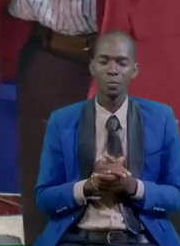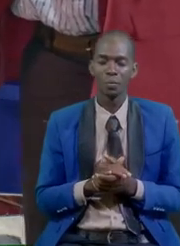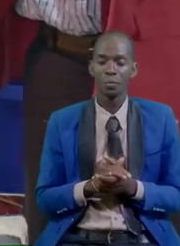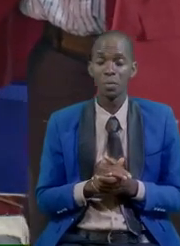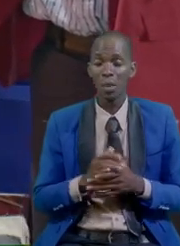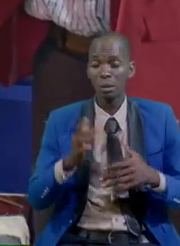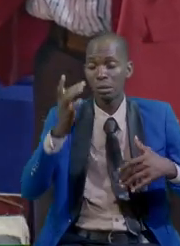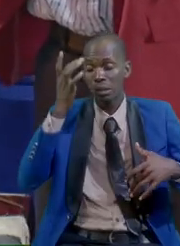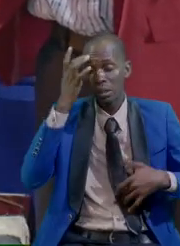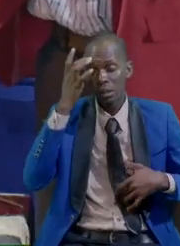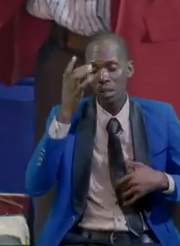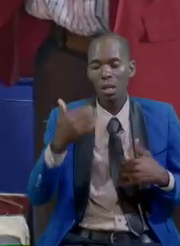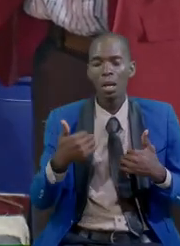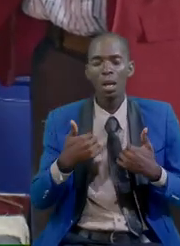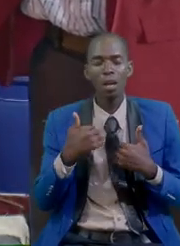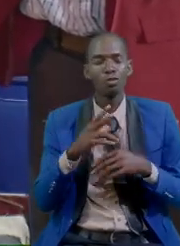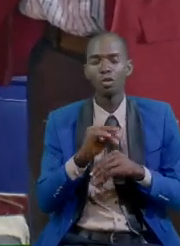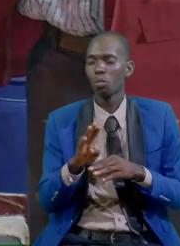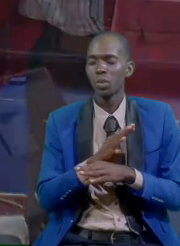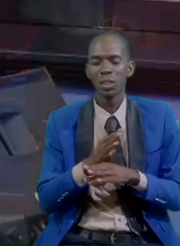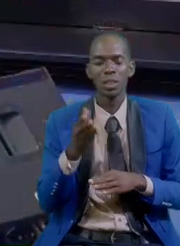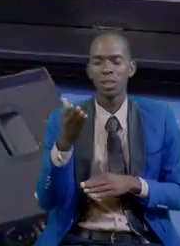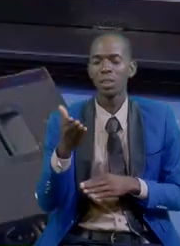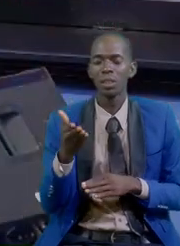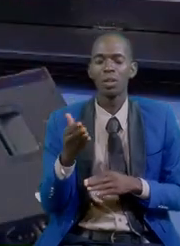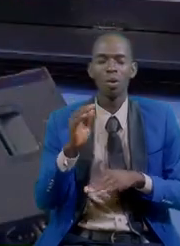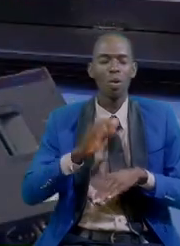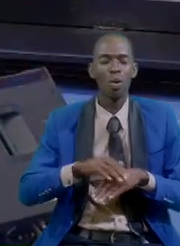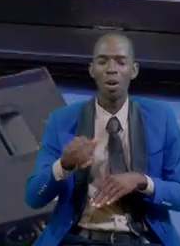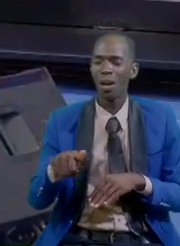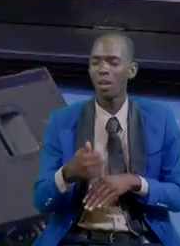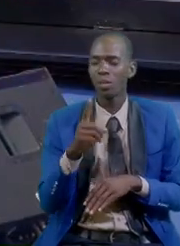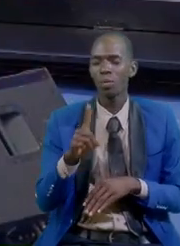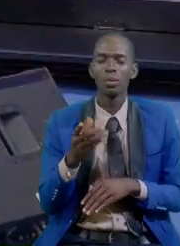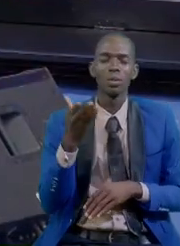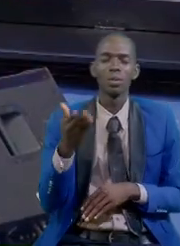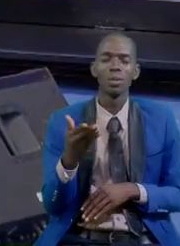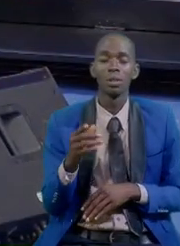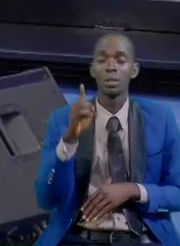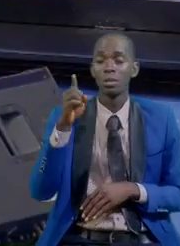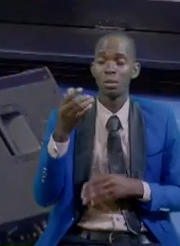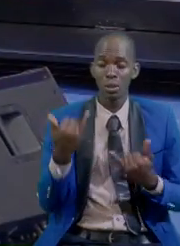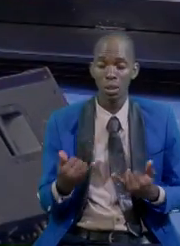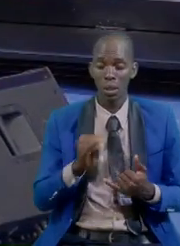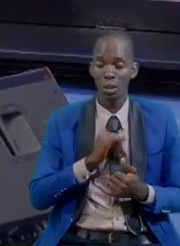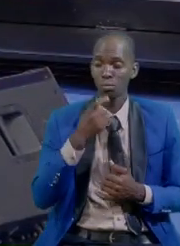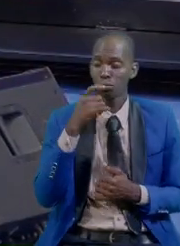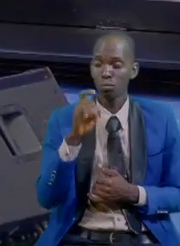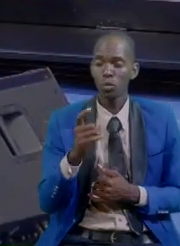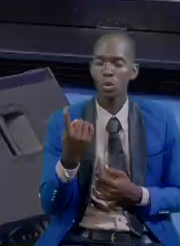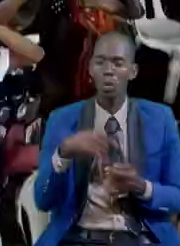Sickness, you have no business there on anybody. Therefore, I command, come out